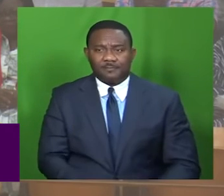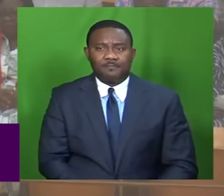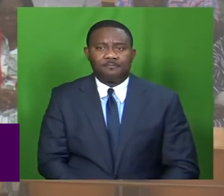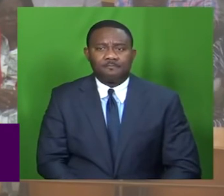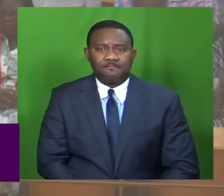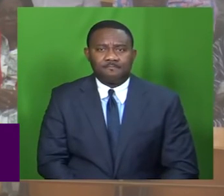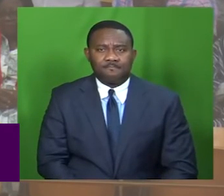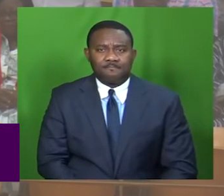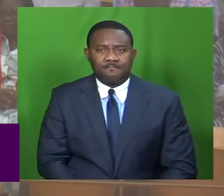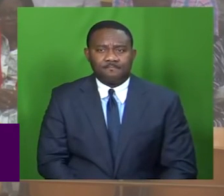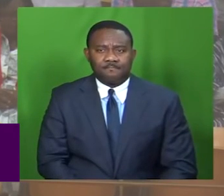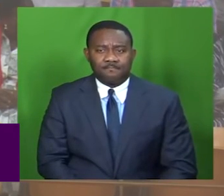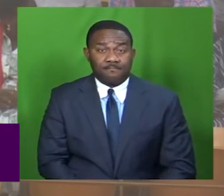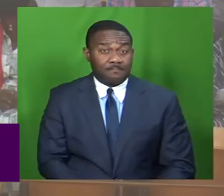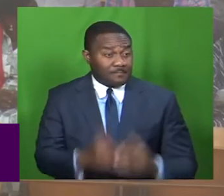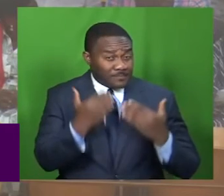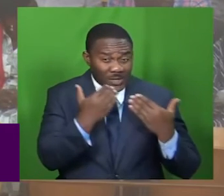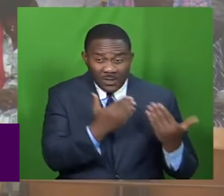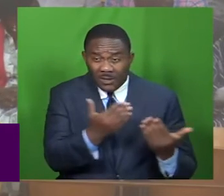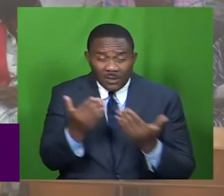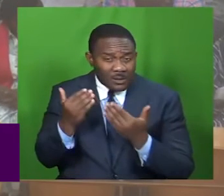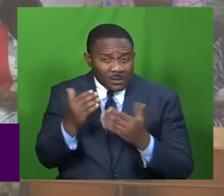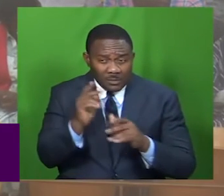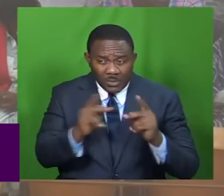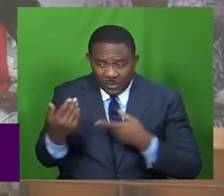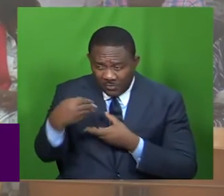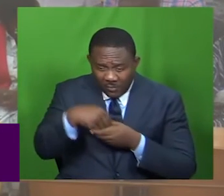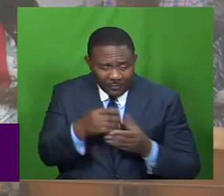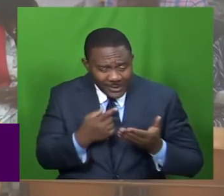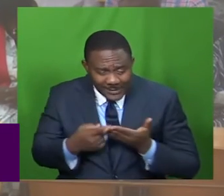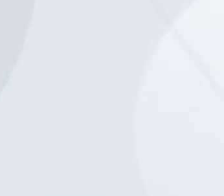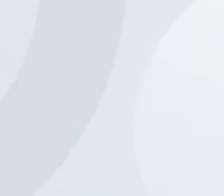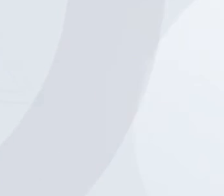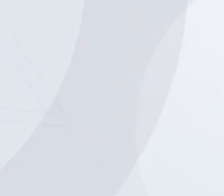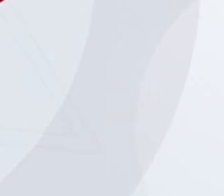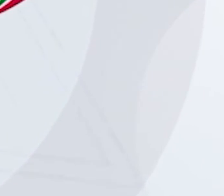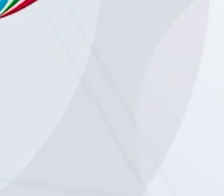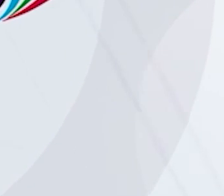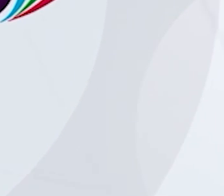Mr. Speaker, I would like to thank all those who helped in those discussions for this.